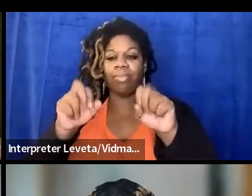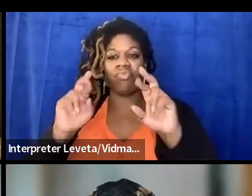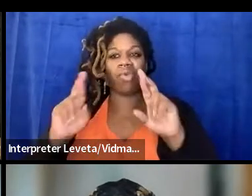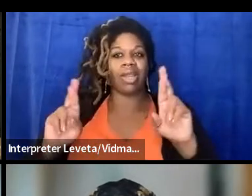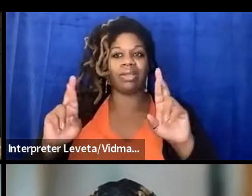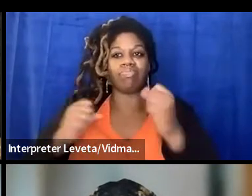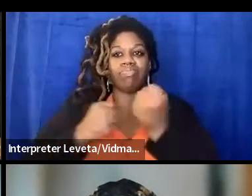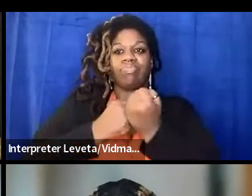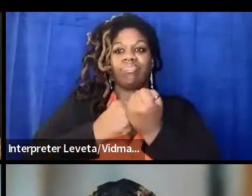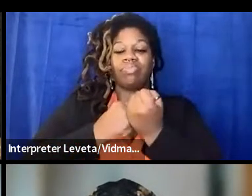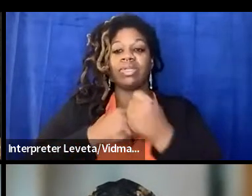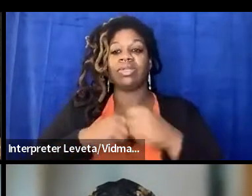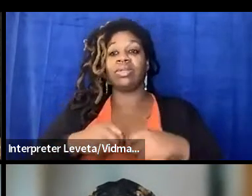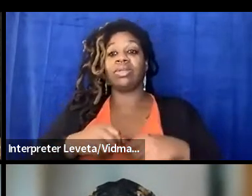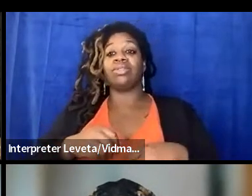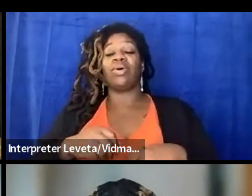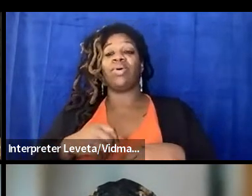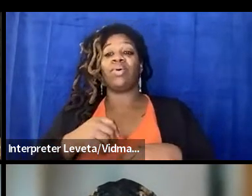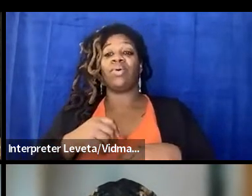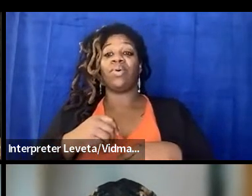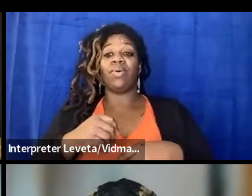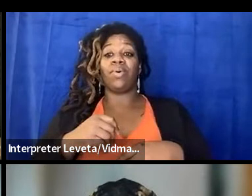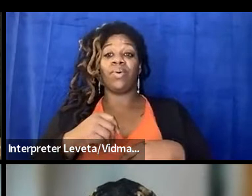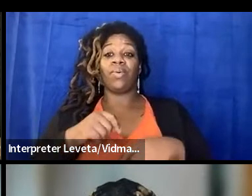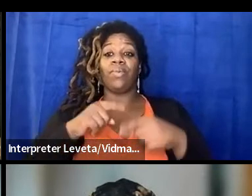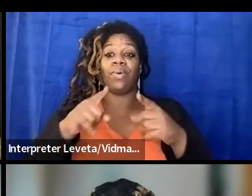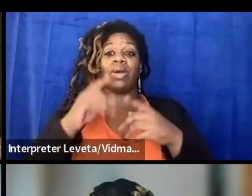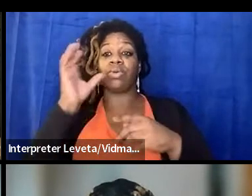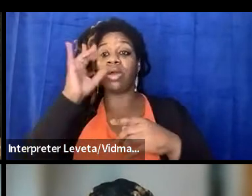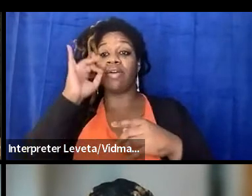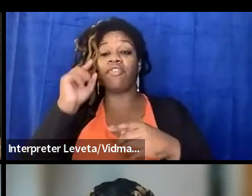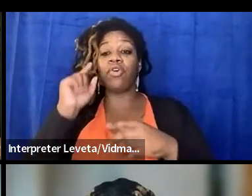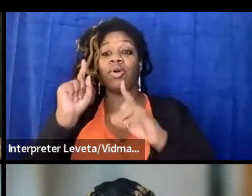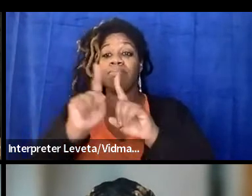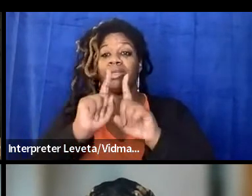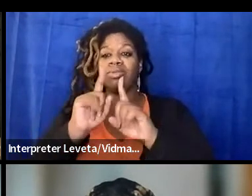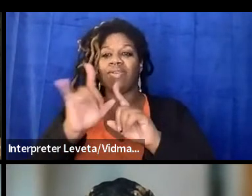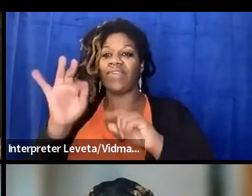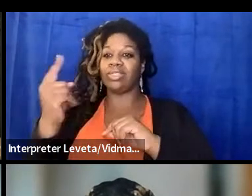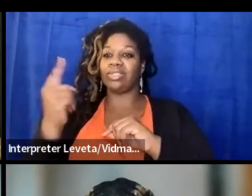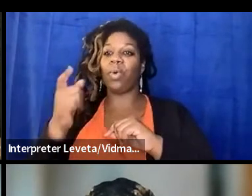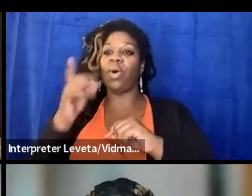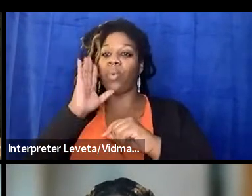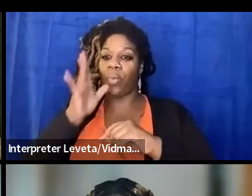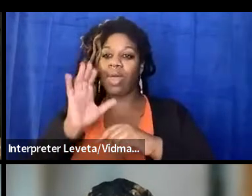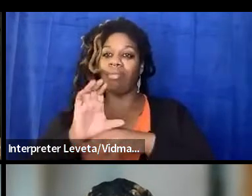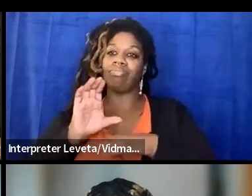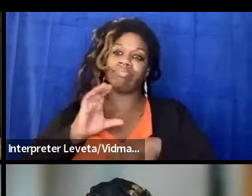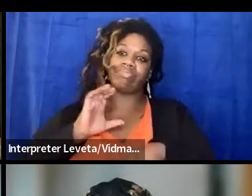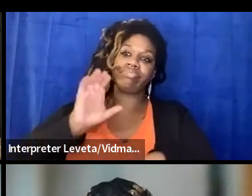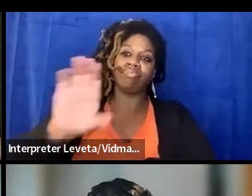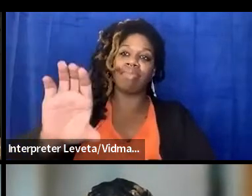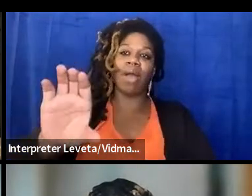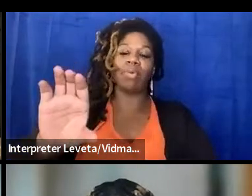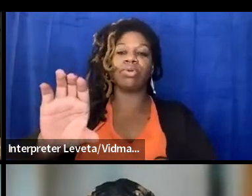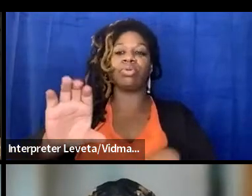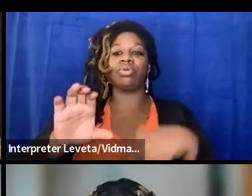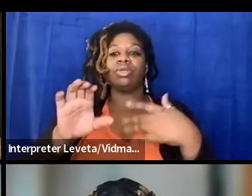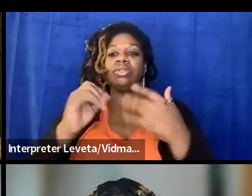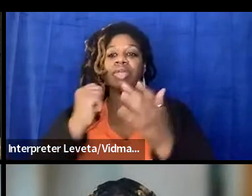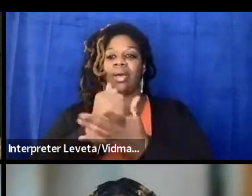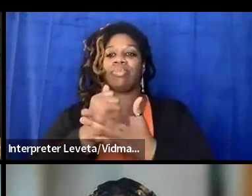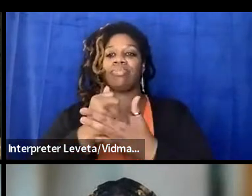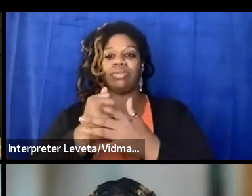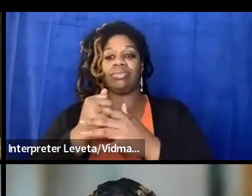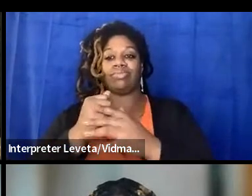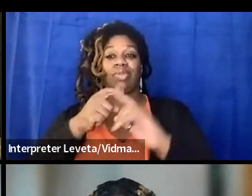you're looking for a mentor, that you find somebody that is empowering you to reach your goal. And that's, basically all I